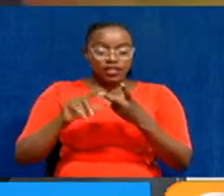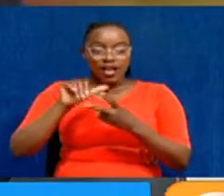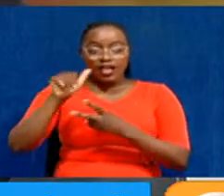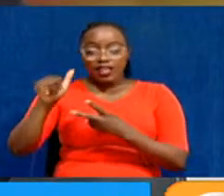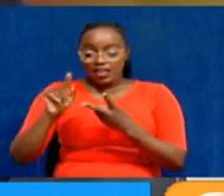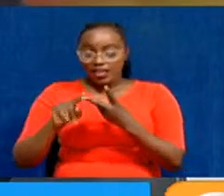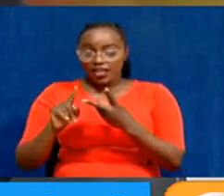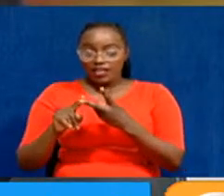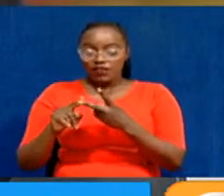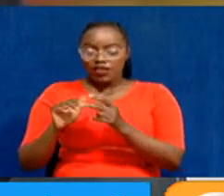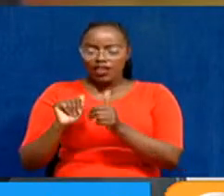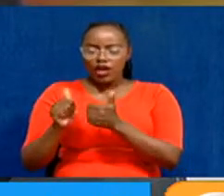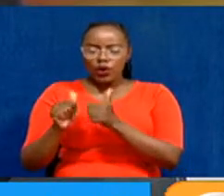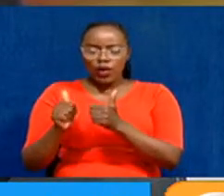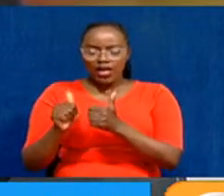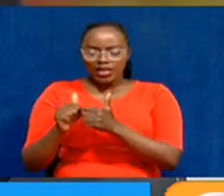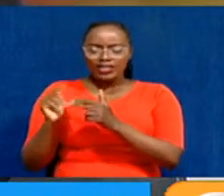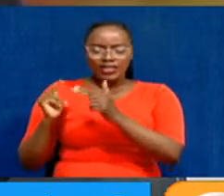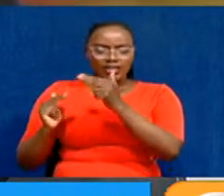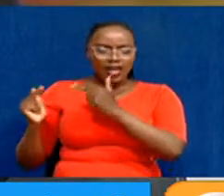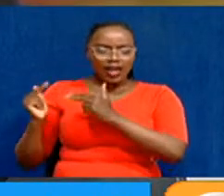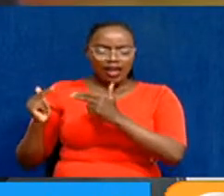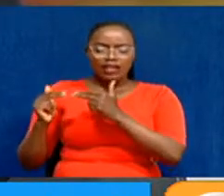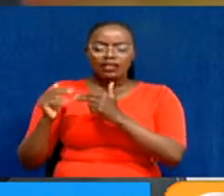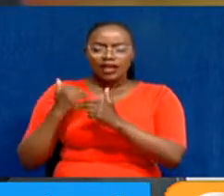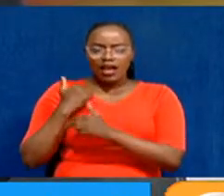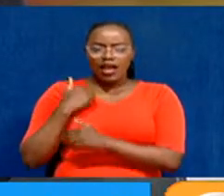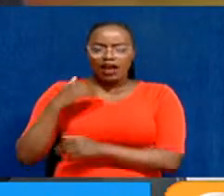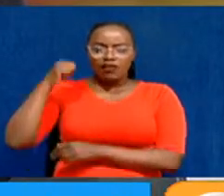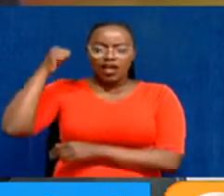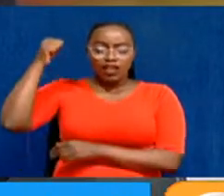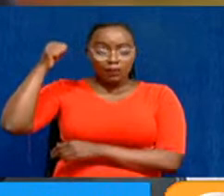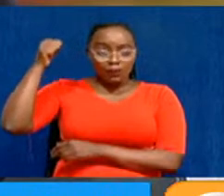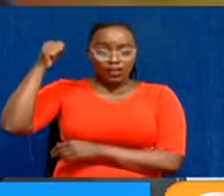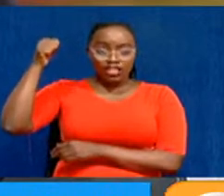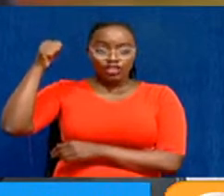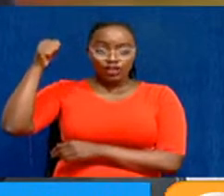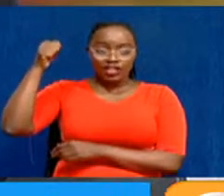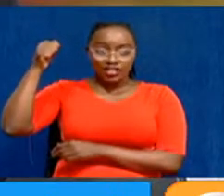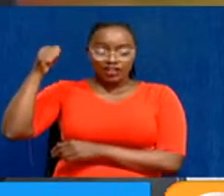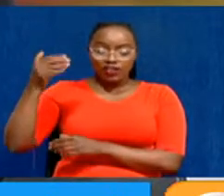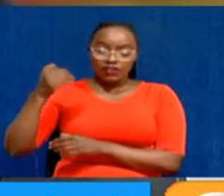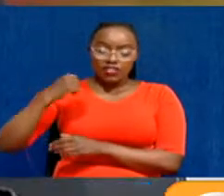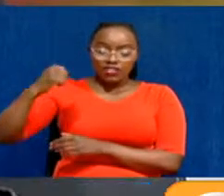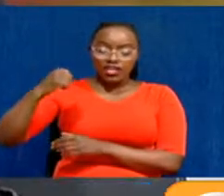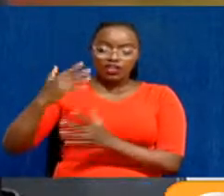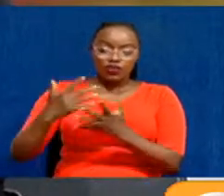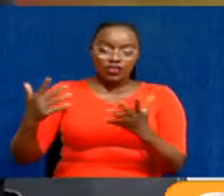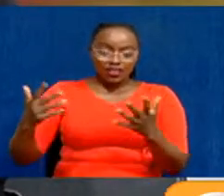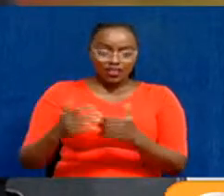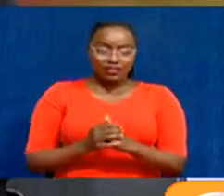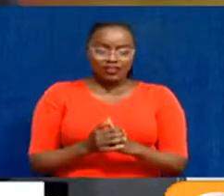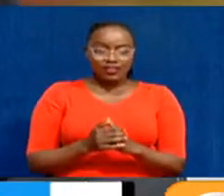a contested legacy that is made up of the political side of things.